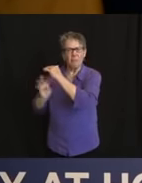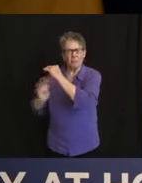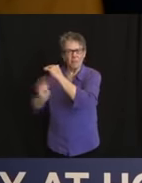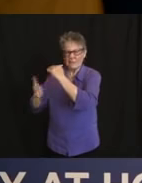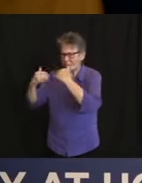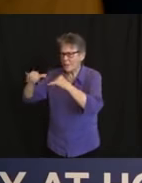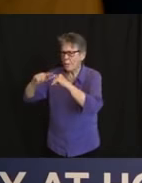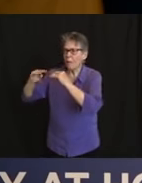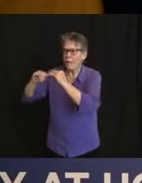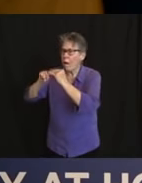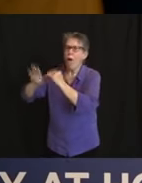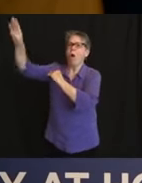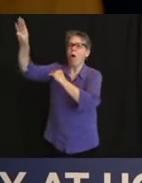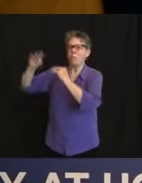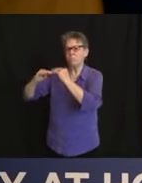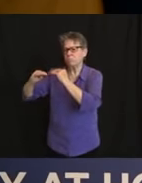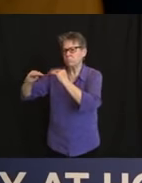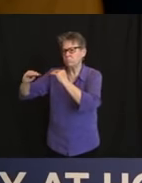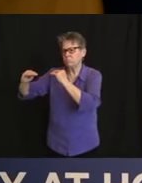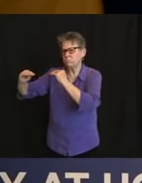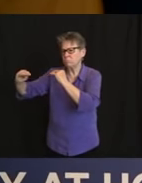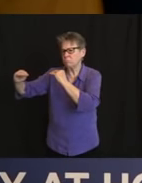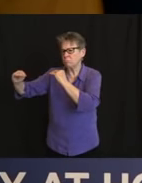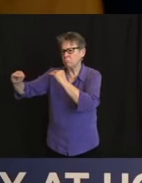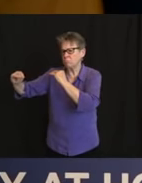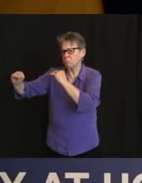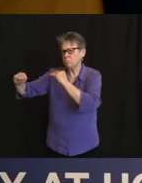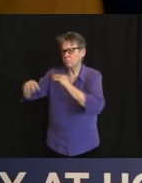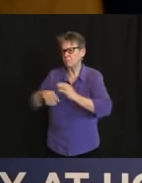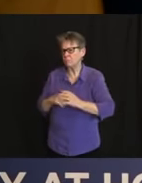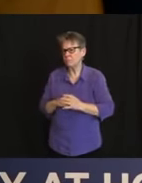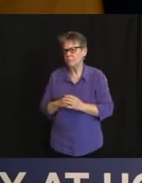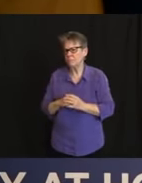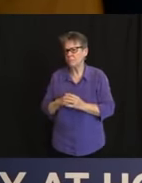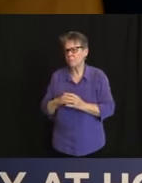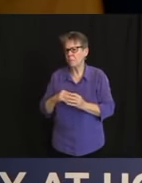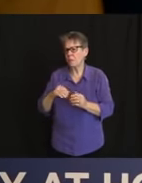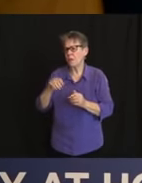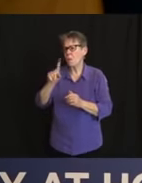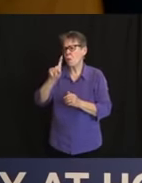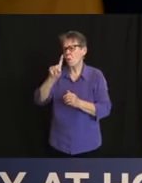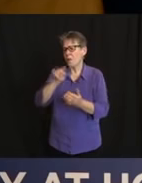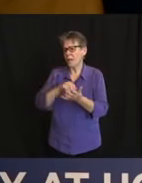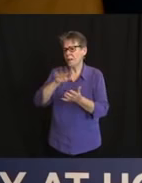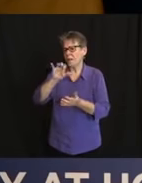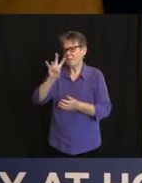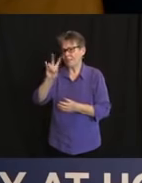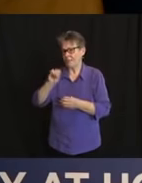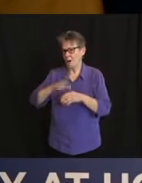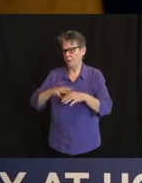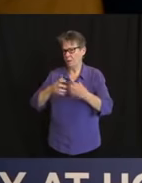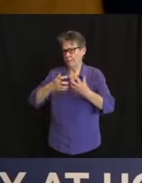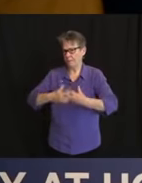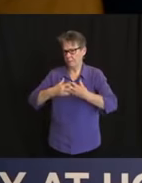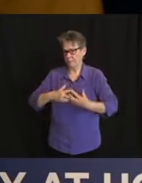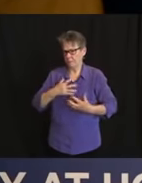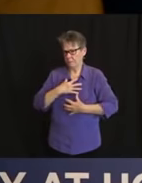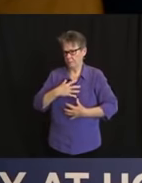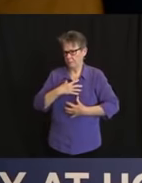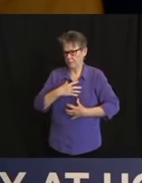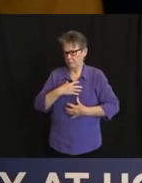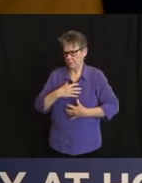1,570 of those individuals are on ventilators. That is 79% of the ICU patients